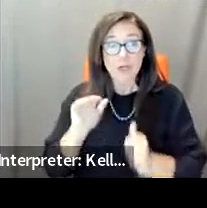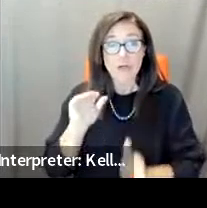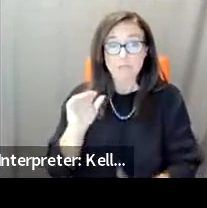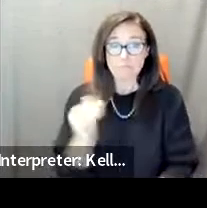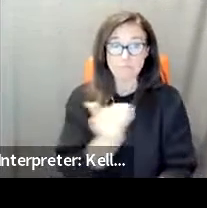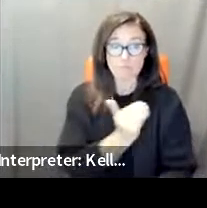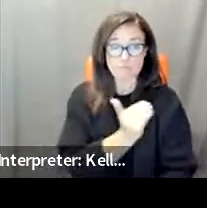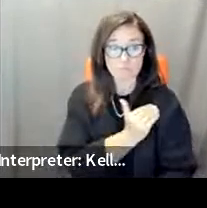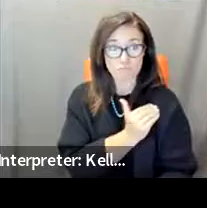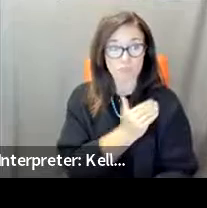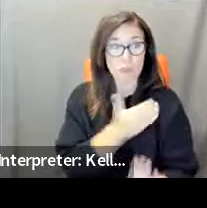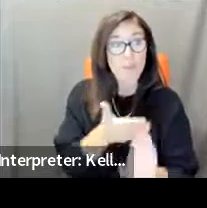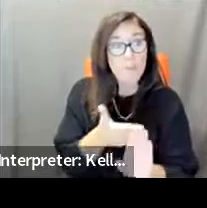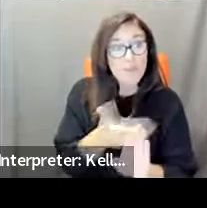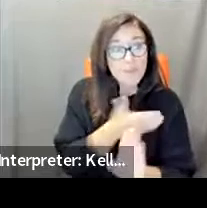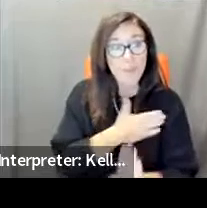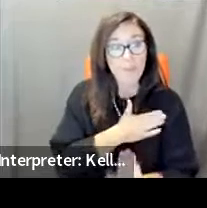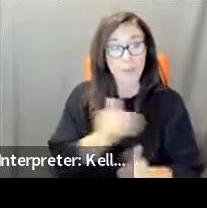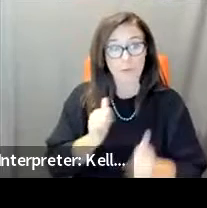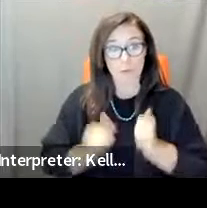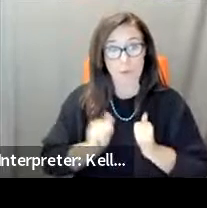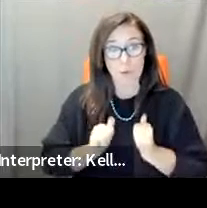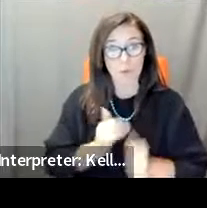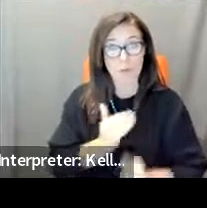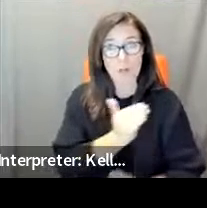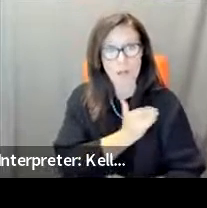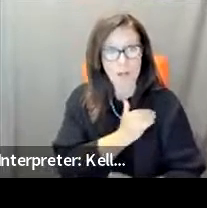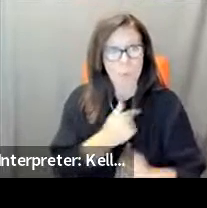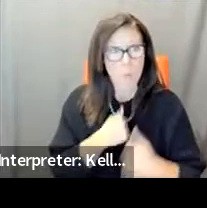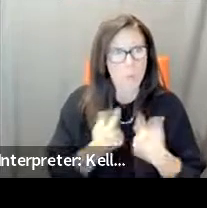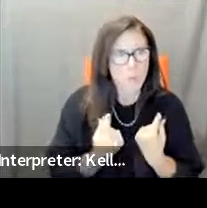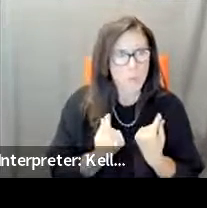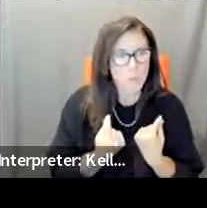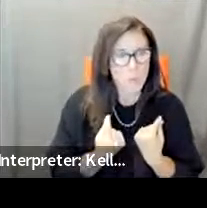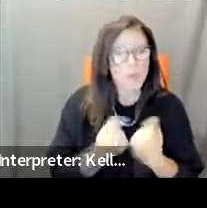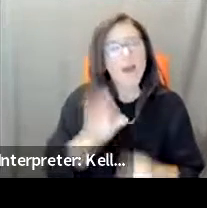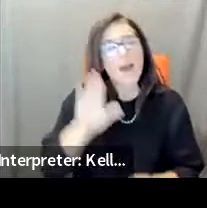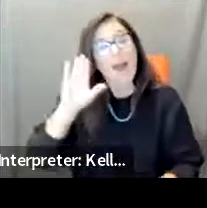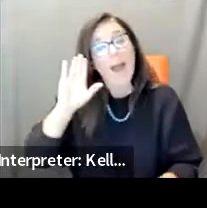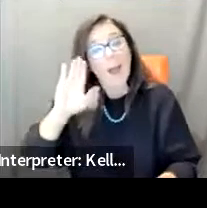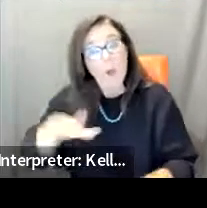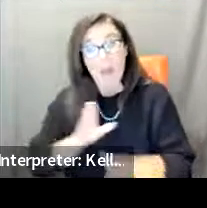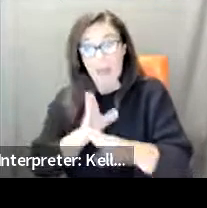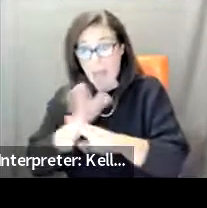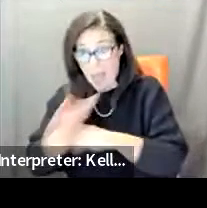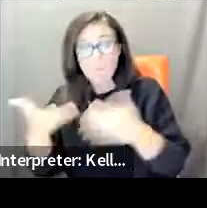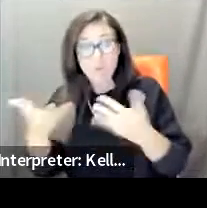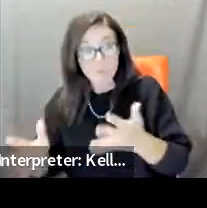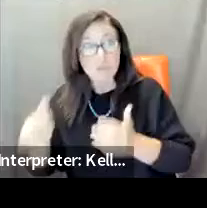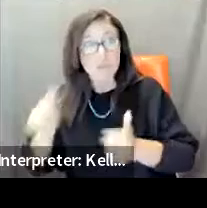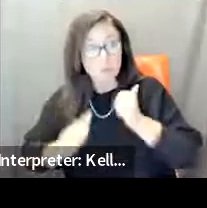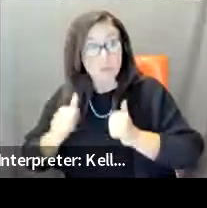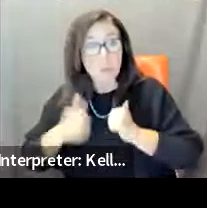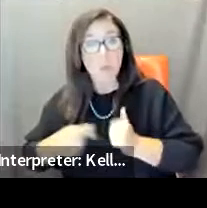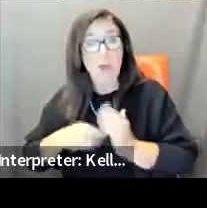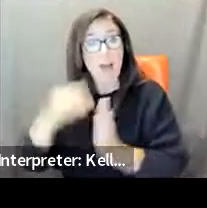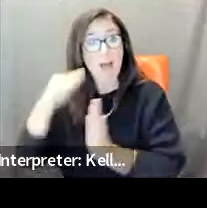to think and hope that they're going to use that information to improve services, especially if there were